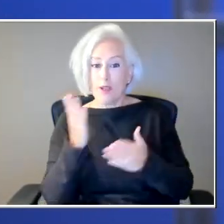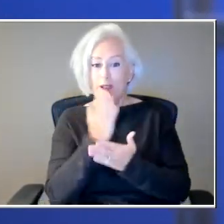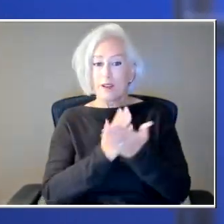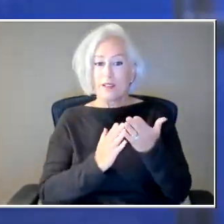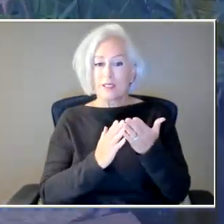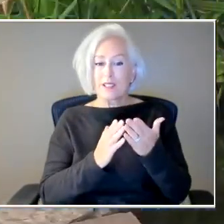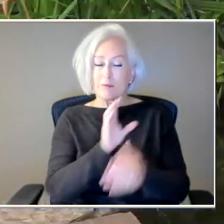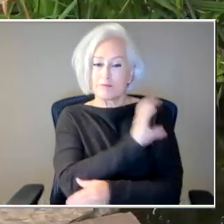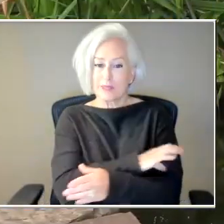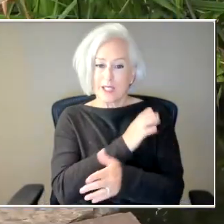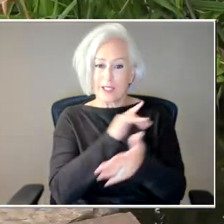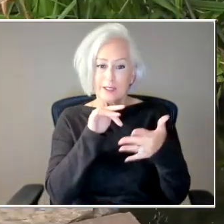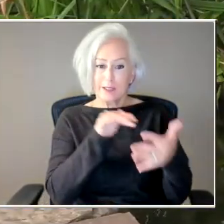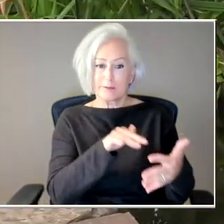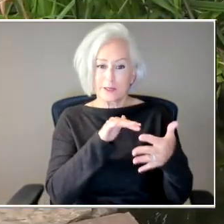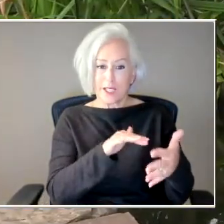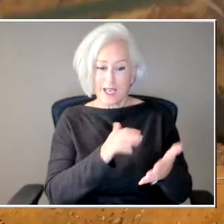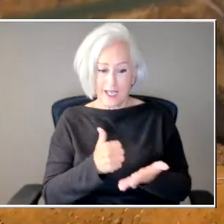has endured.